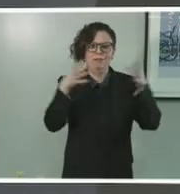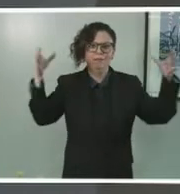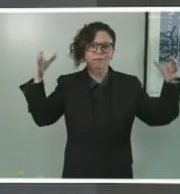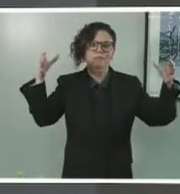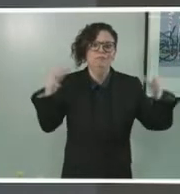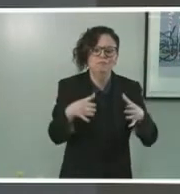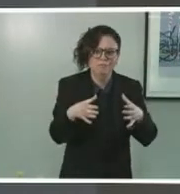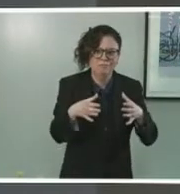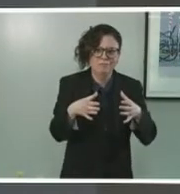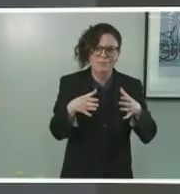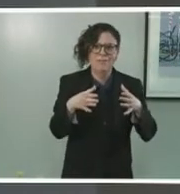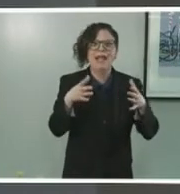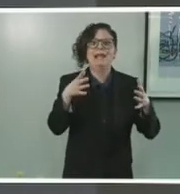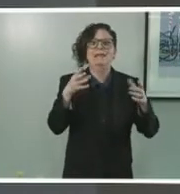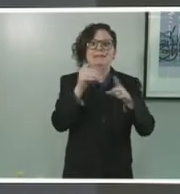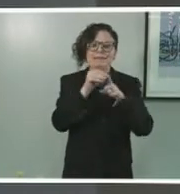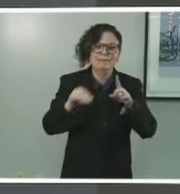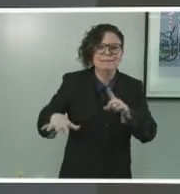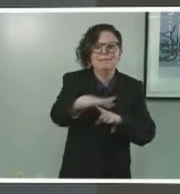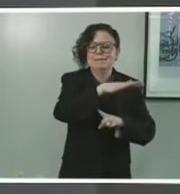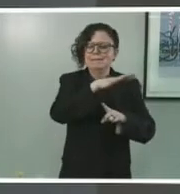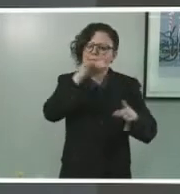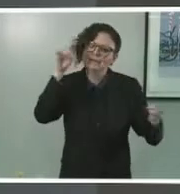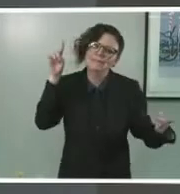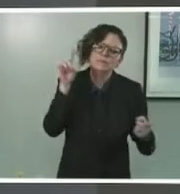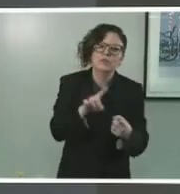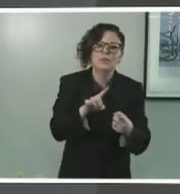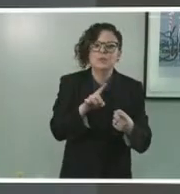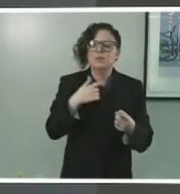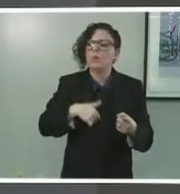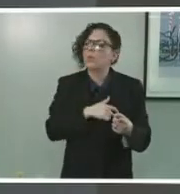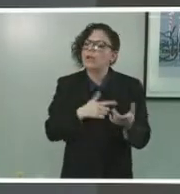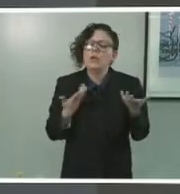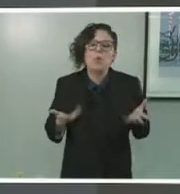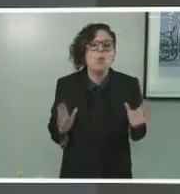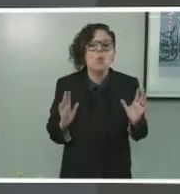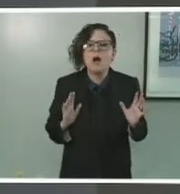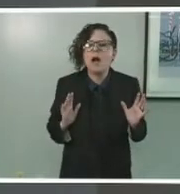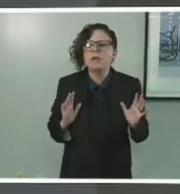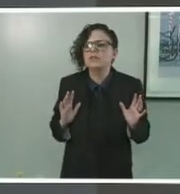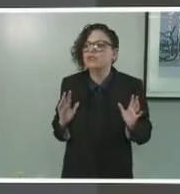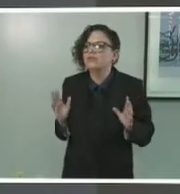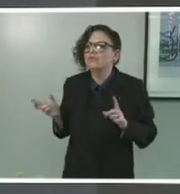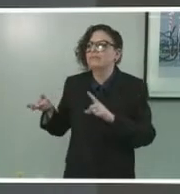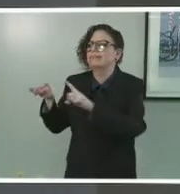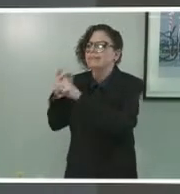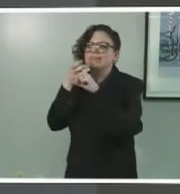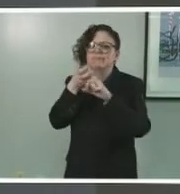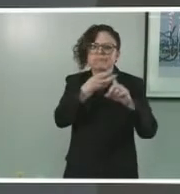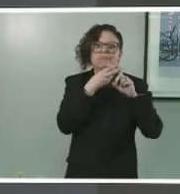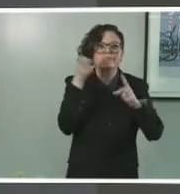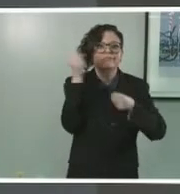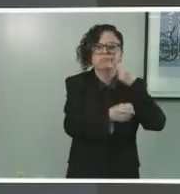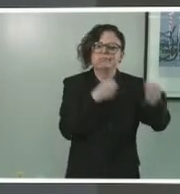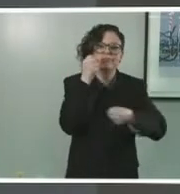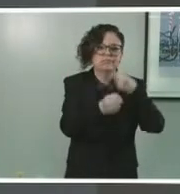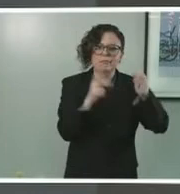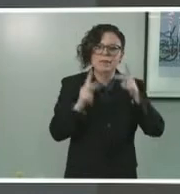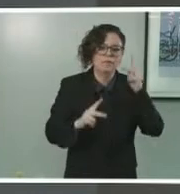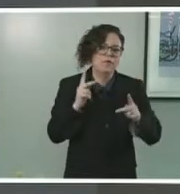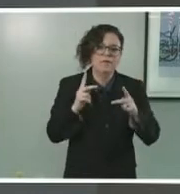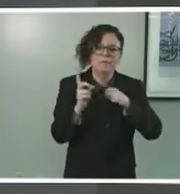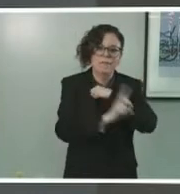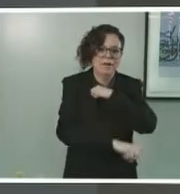spread of this virus, we don't need to fill our jails with people that are not complying with our orders. So we're going to give people a chance to correct